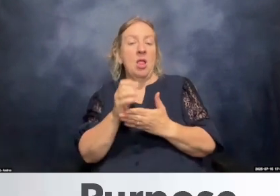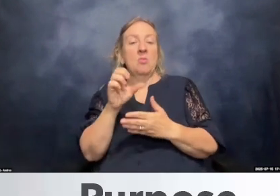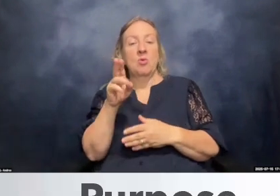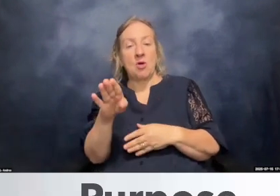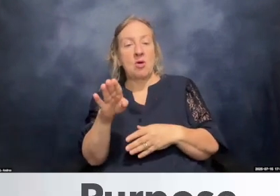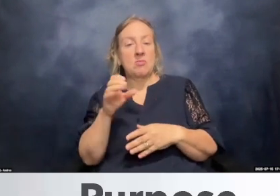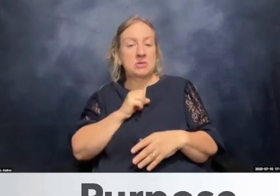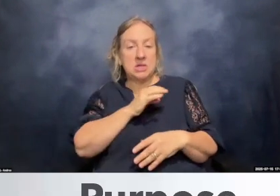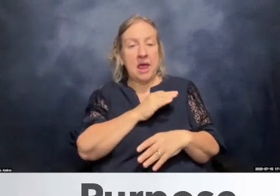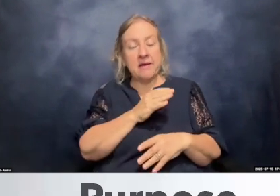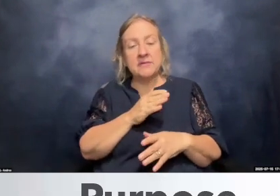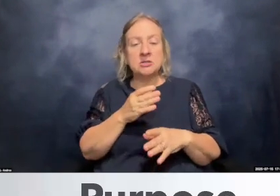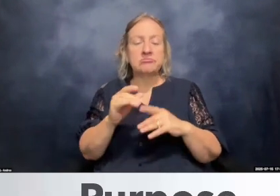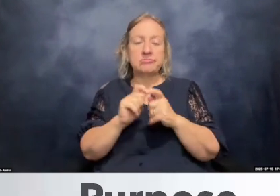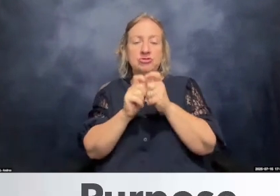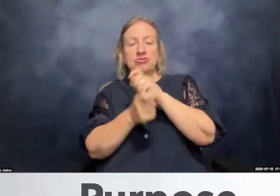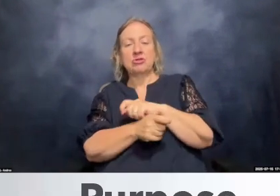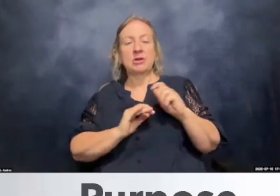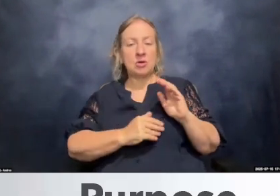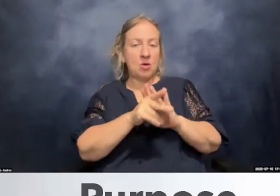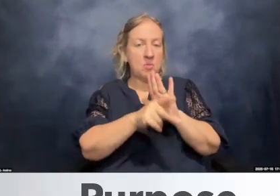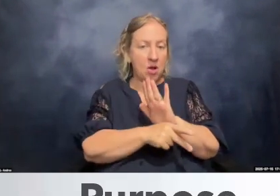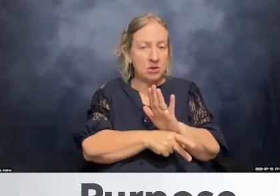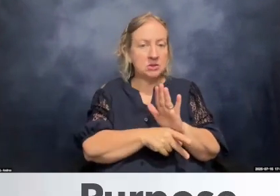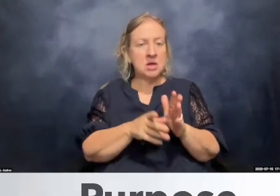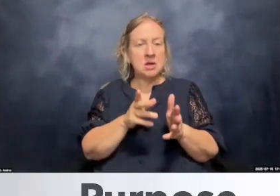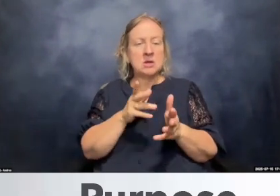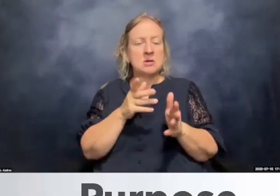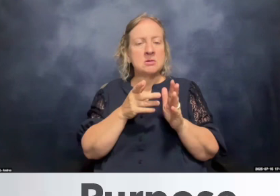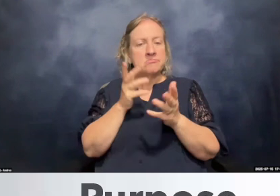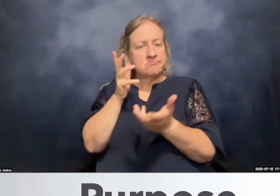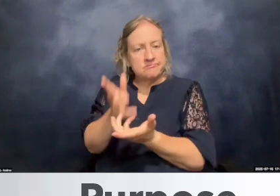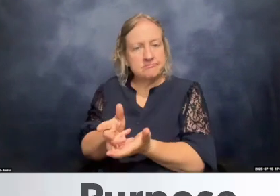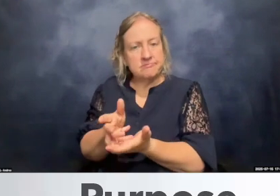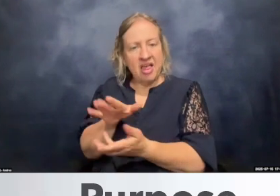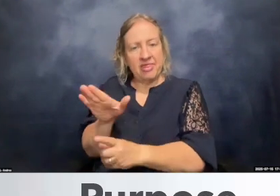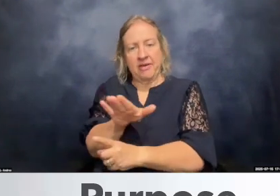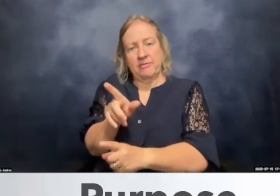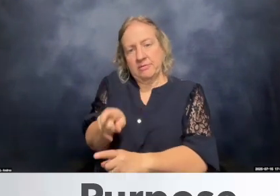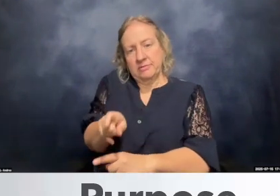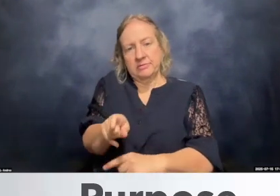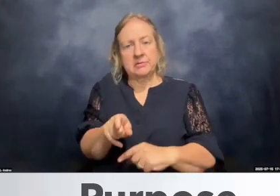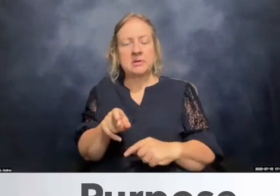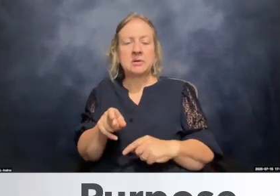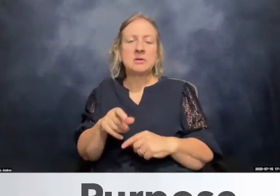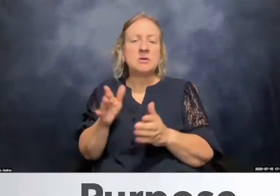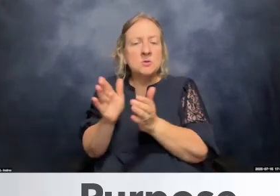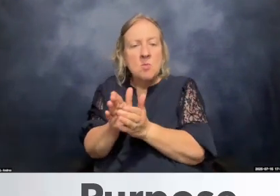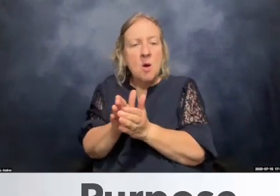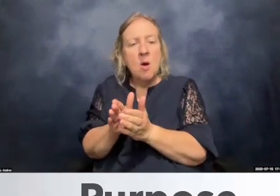better reflect and respond to unique community identified needs, including those in smaller rural and tribal